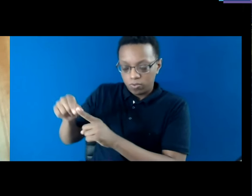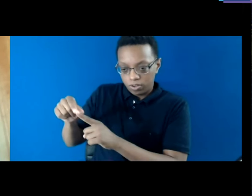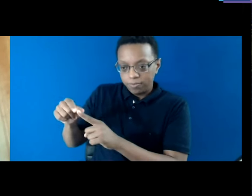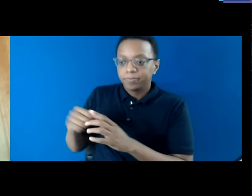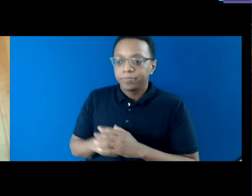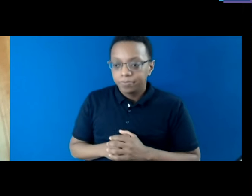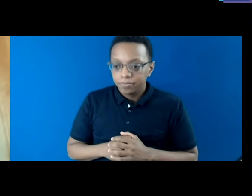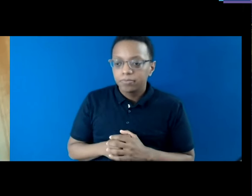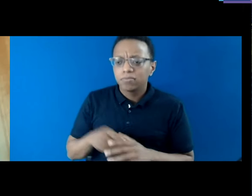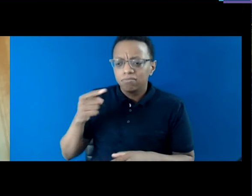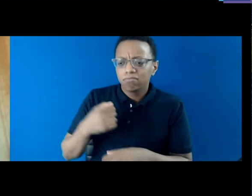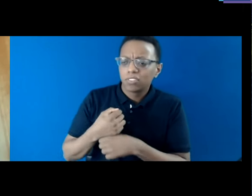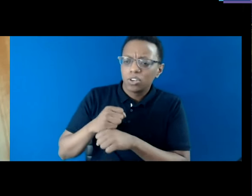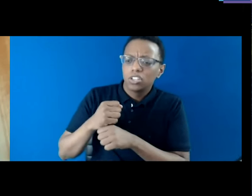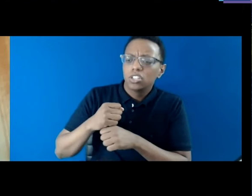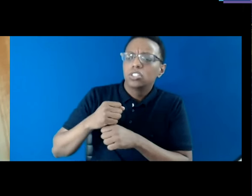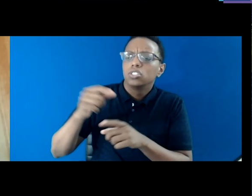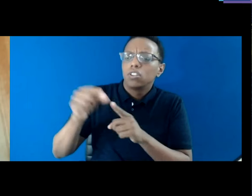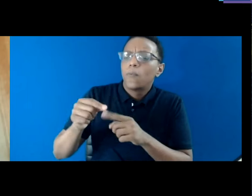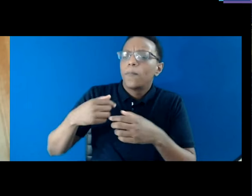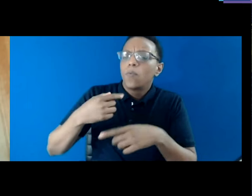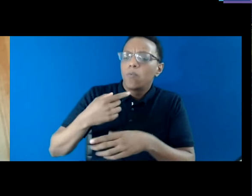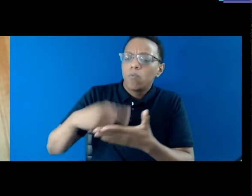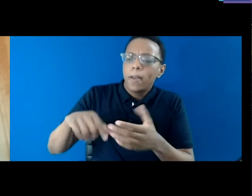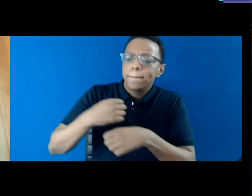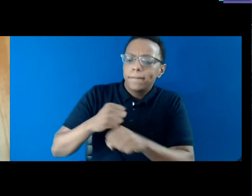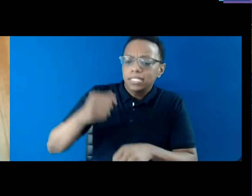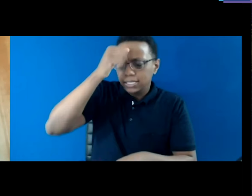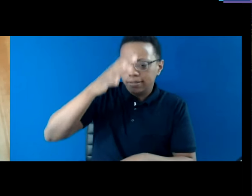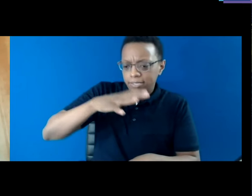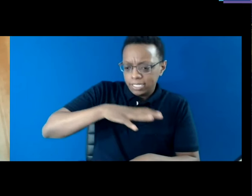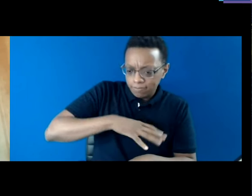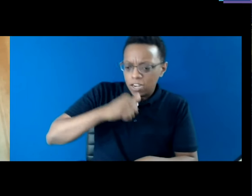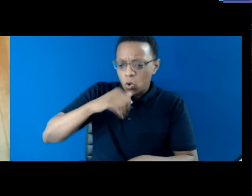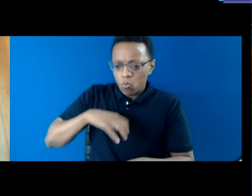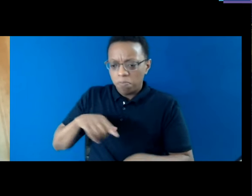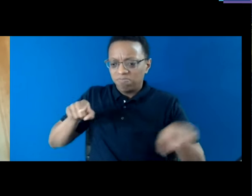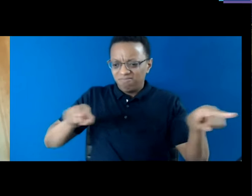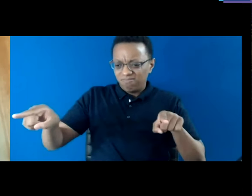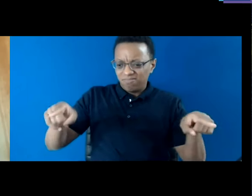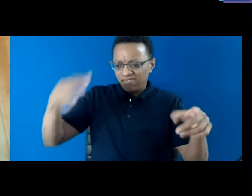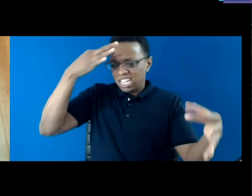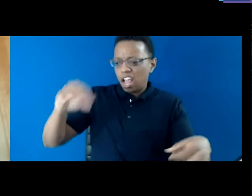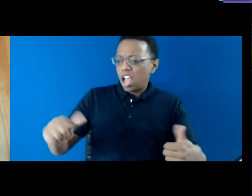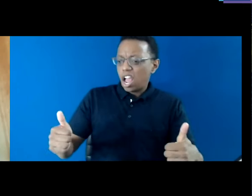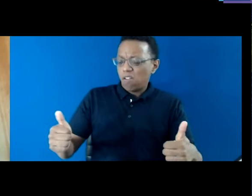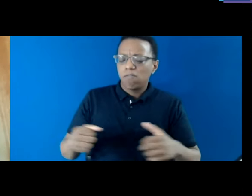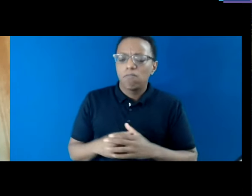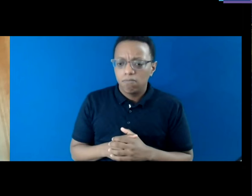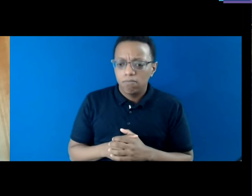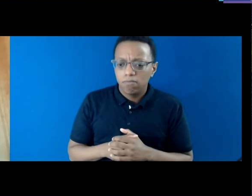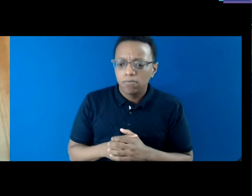of the idea of what makes men men and what makes women women physically. And so many of the people who were creating